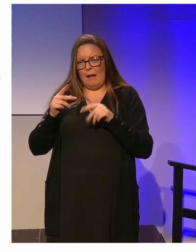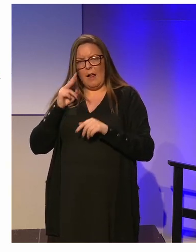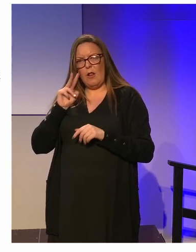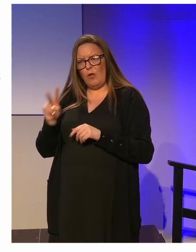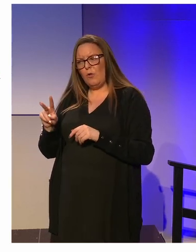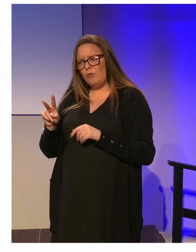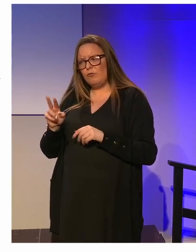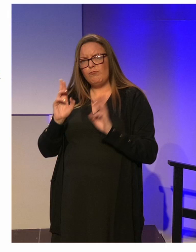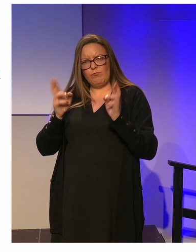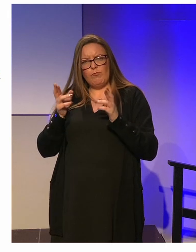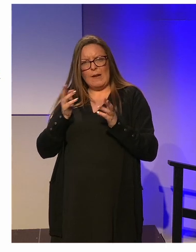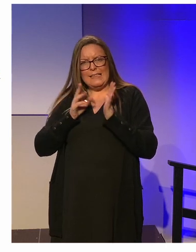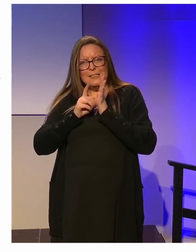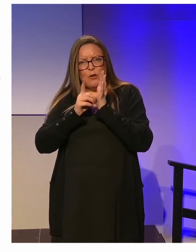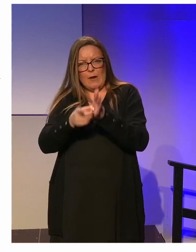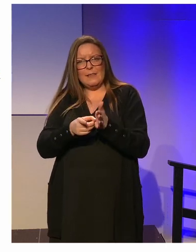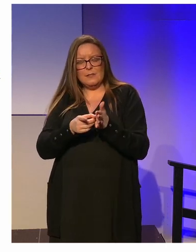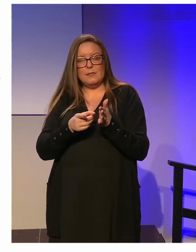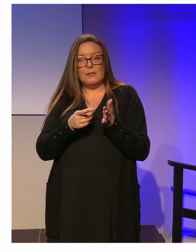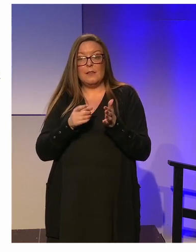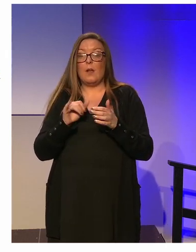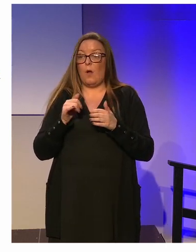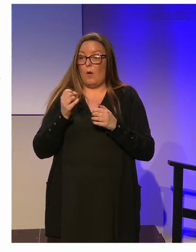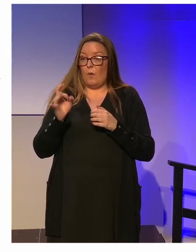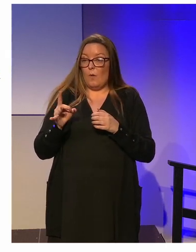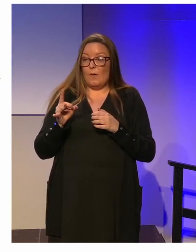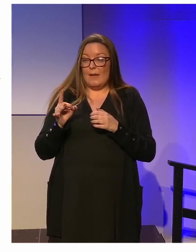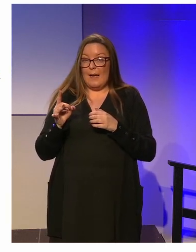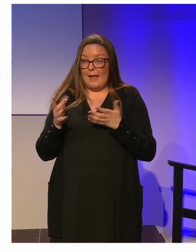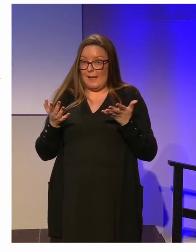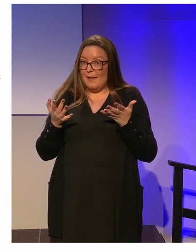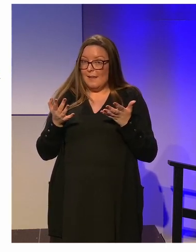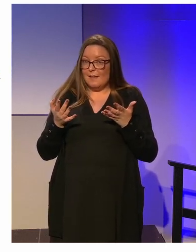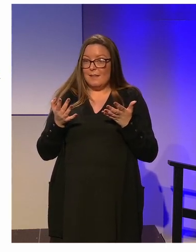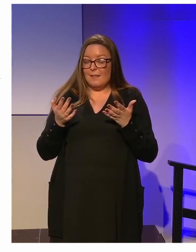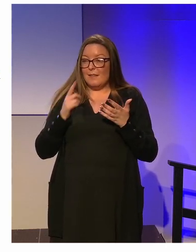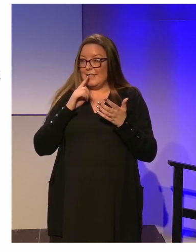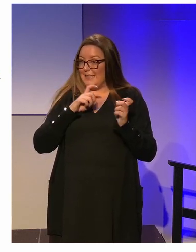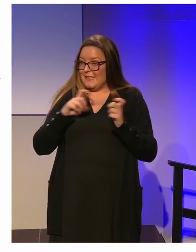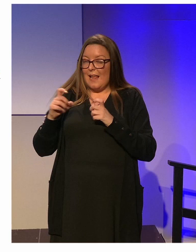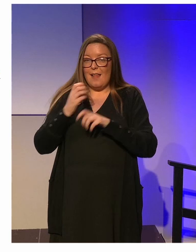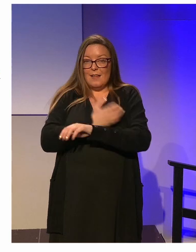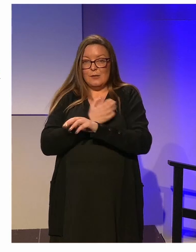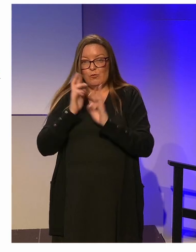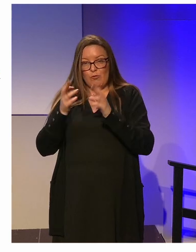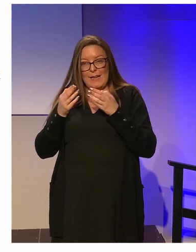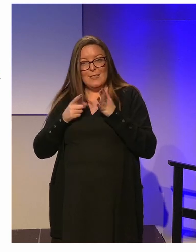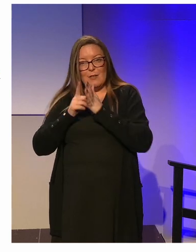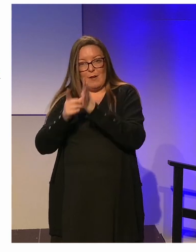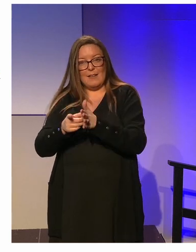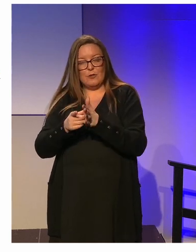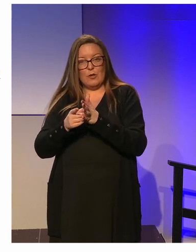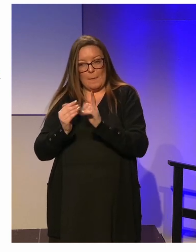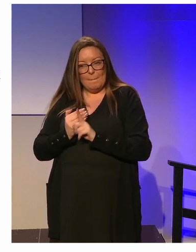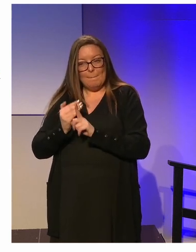we're facing the right direction. We might be in the ditch a bit, but we're still facing the right direction. And that's, for